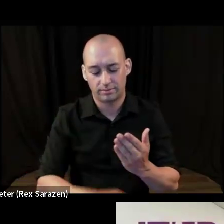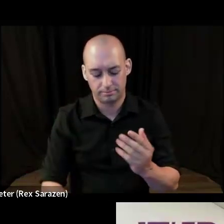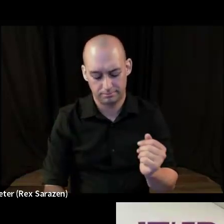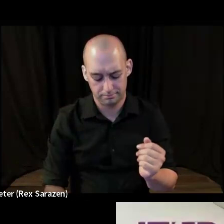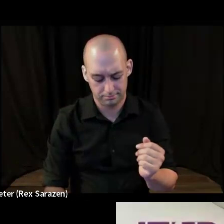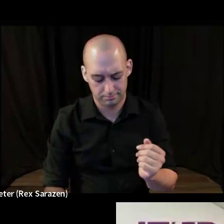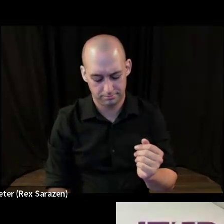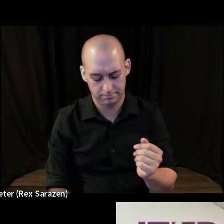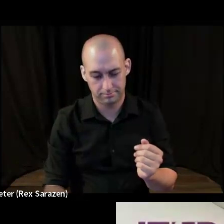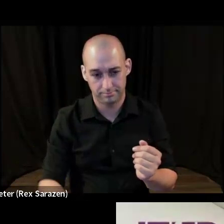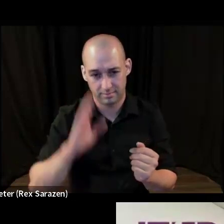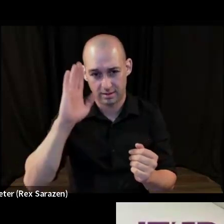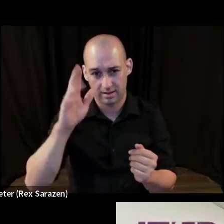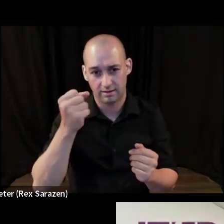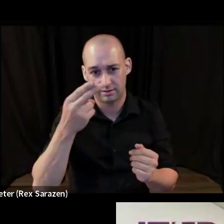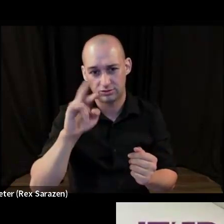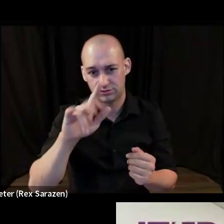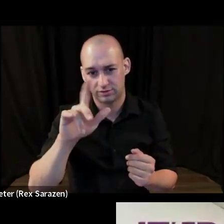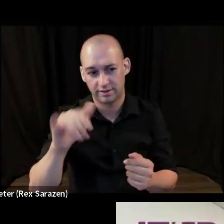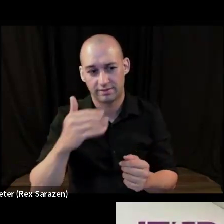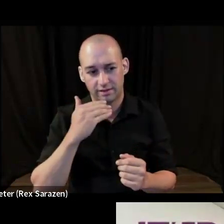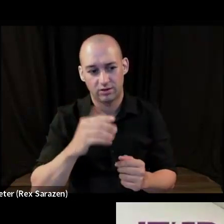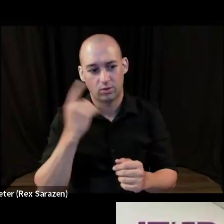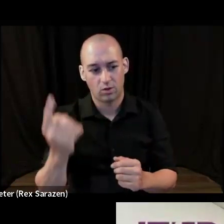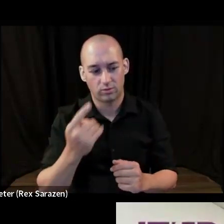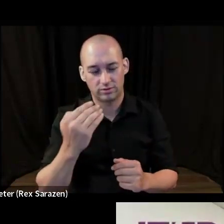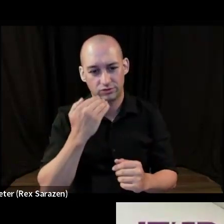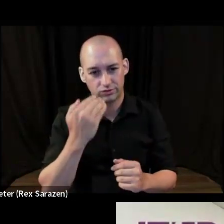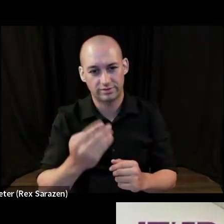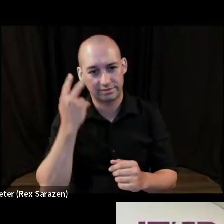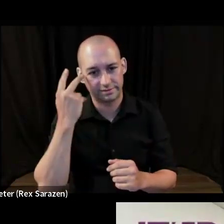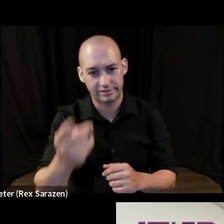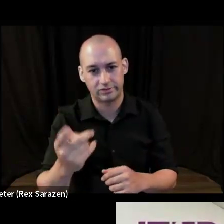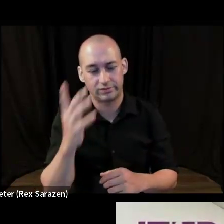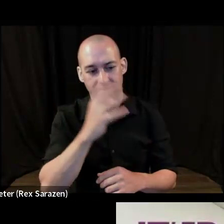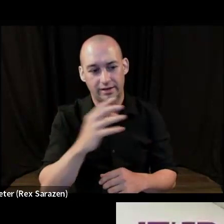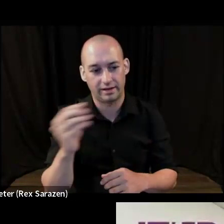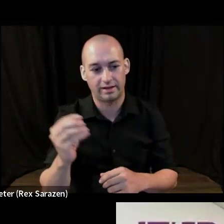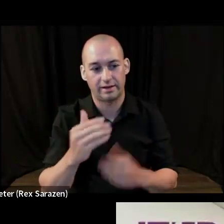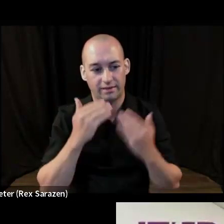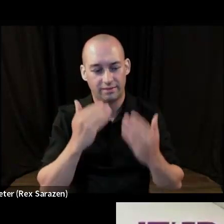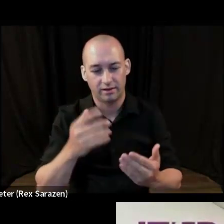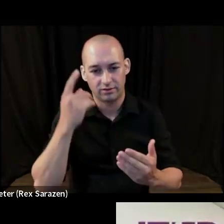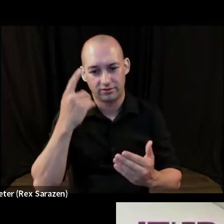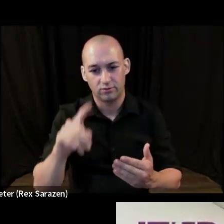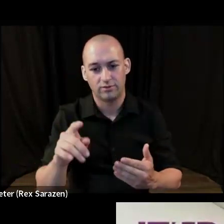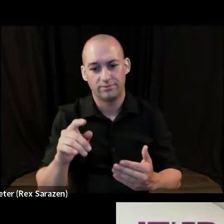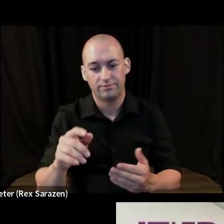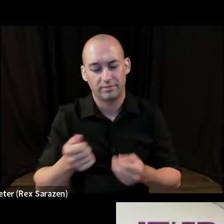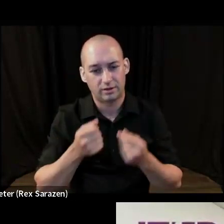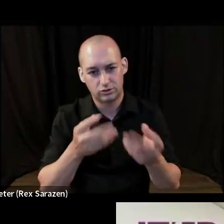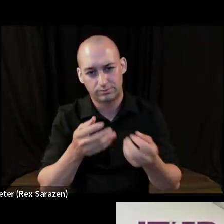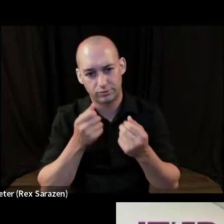yeah, hi Shirley, thank you. It's always good to see you, and for thanks to ITUP for its contributions to